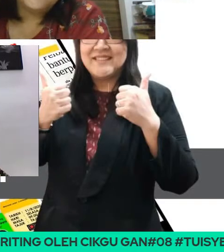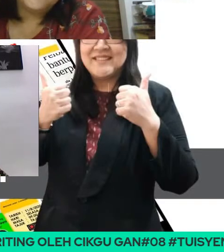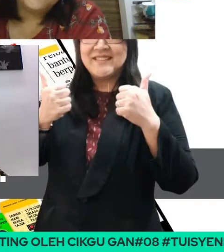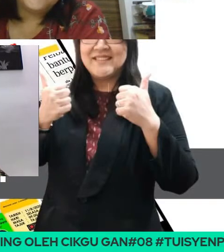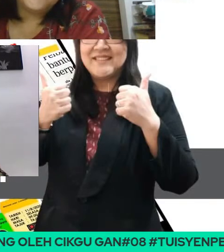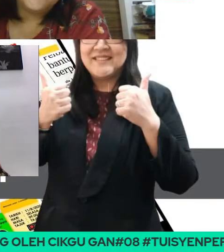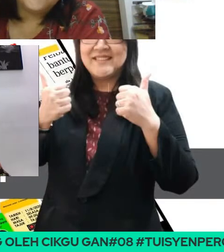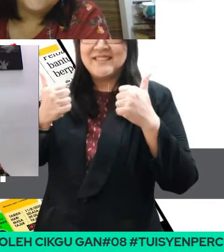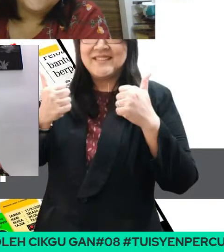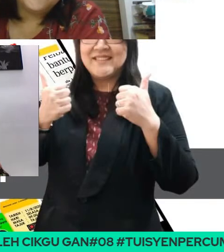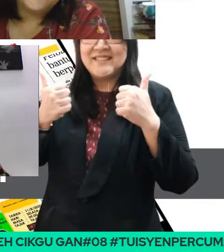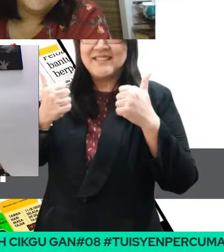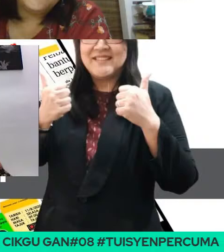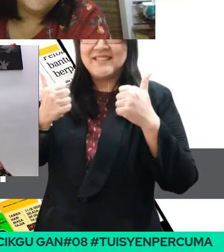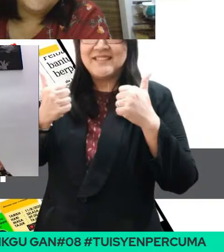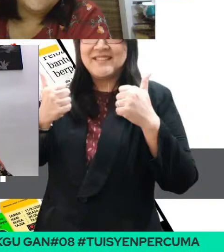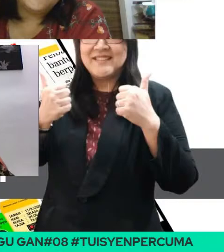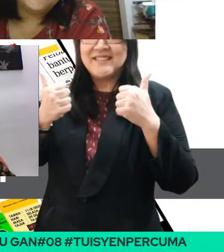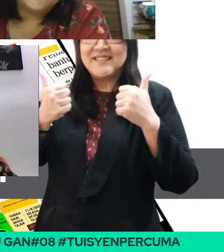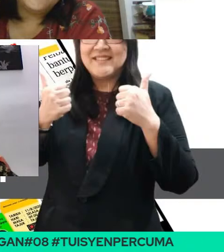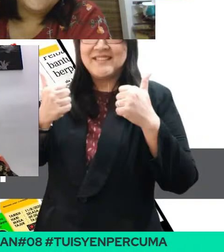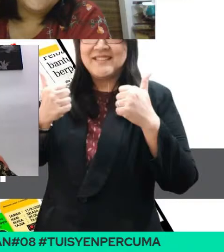All right? Okay.